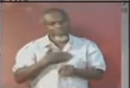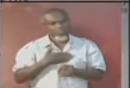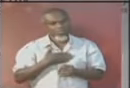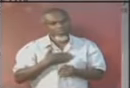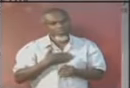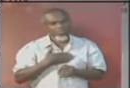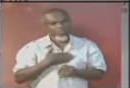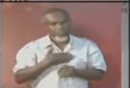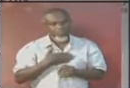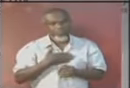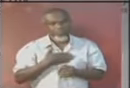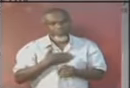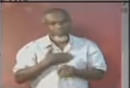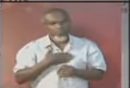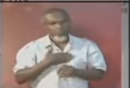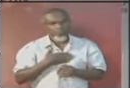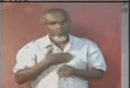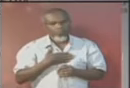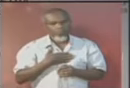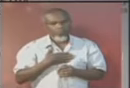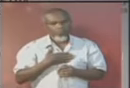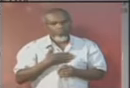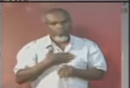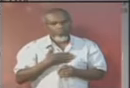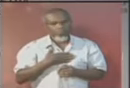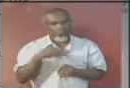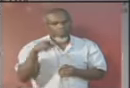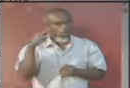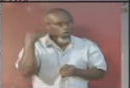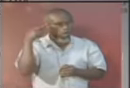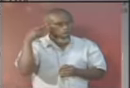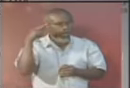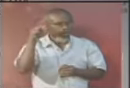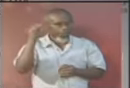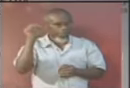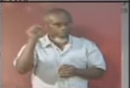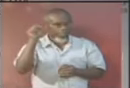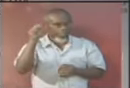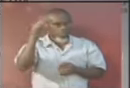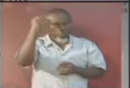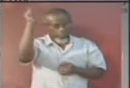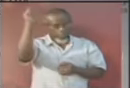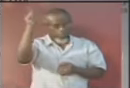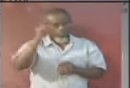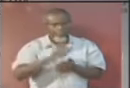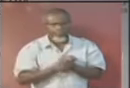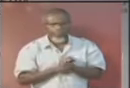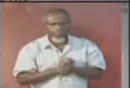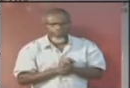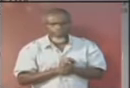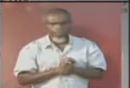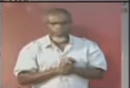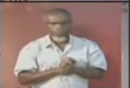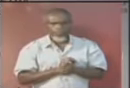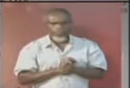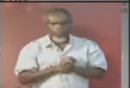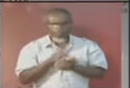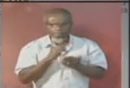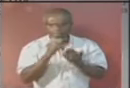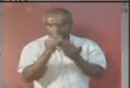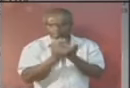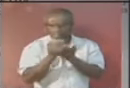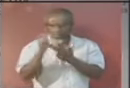Yes, good morning, Clayton Clark, Radio Tamron. My questions are, May 31st was